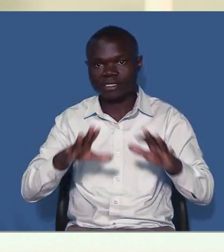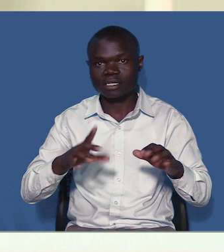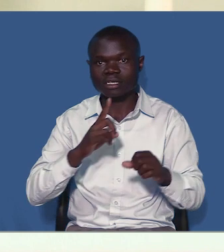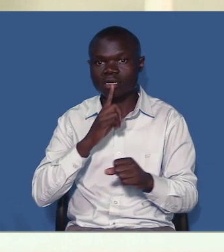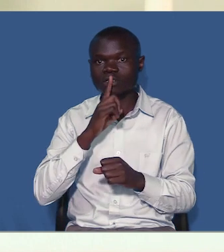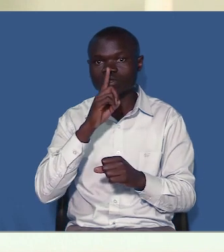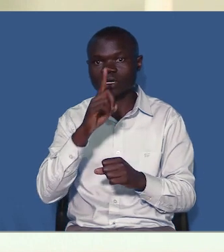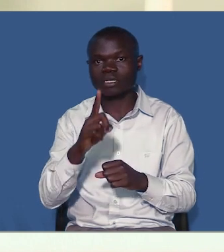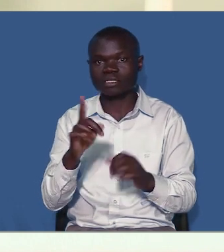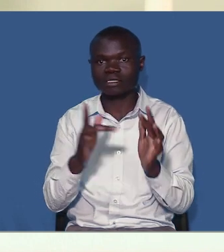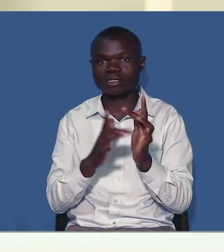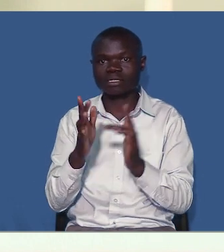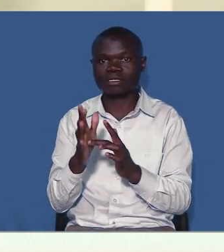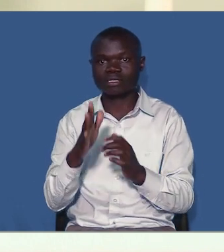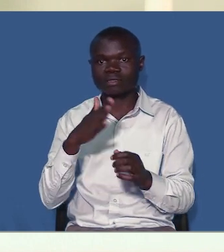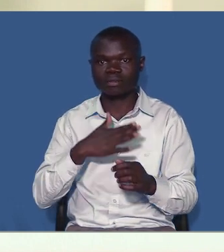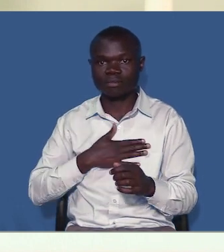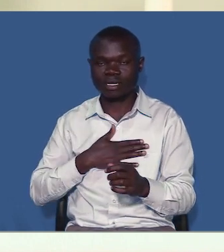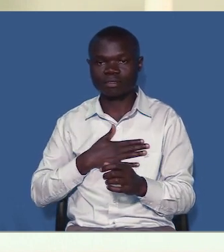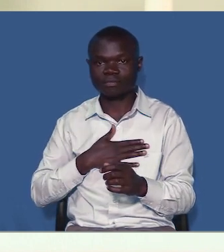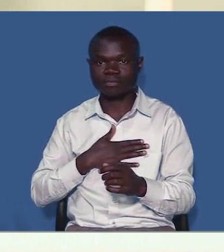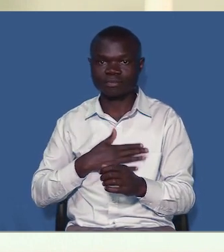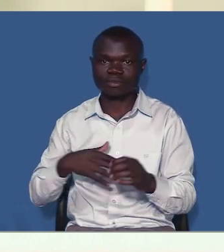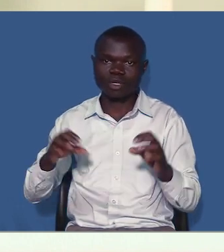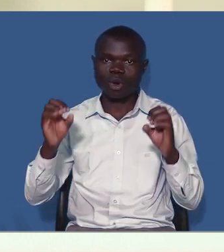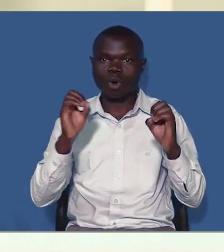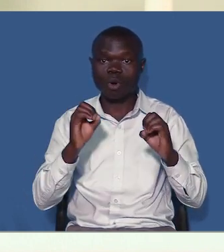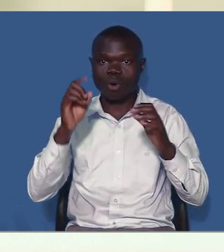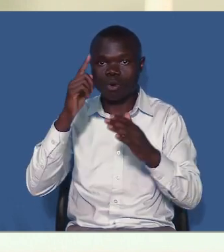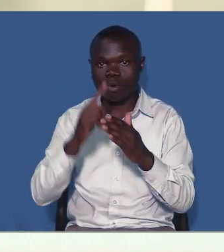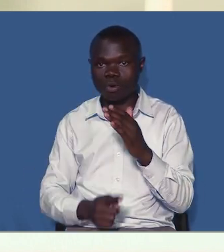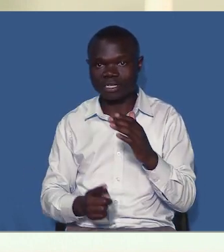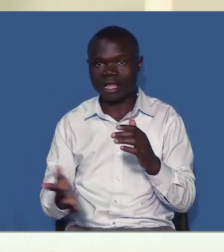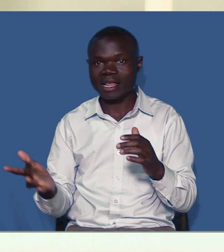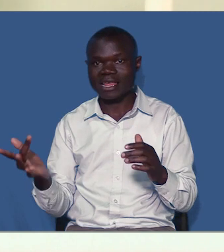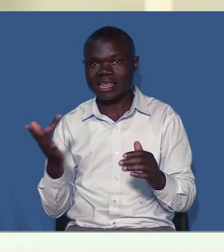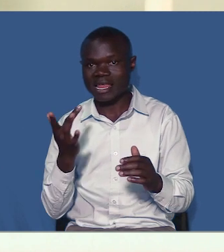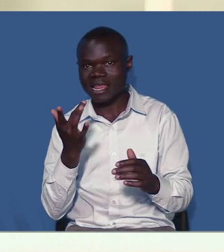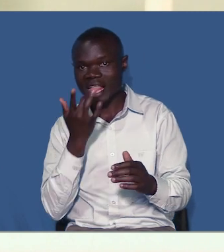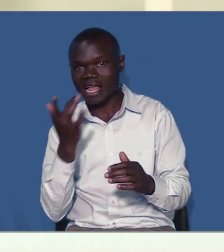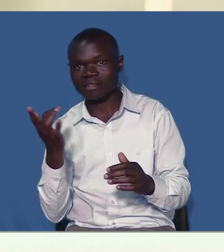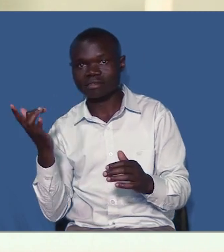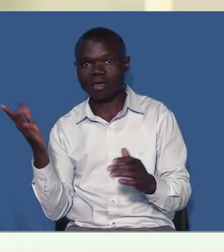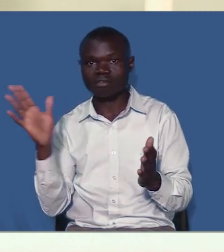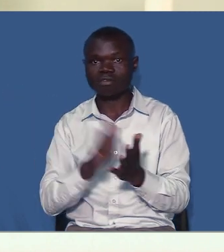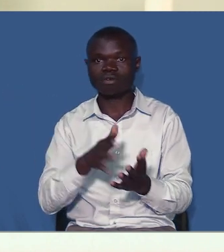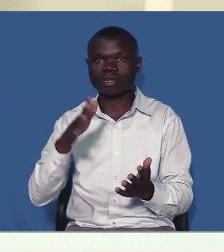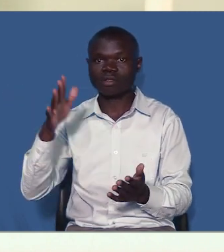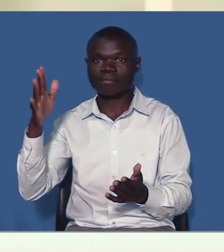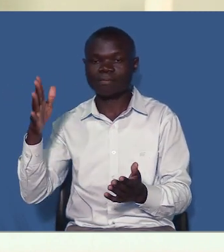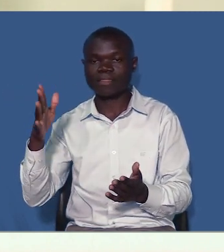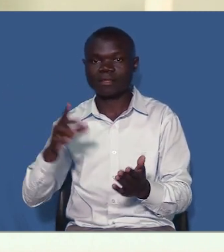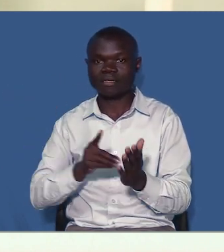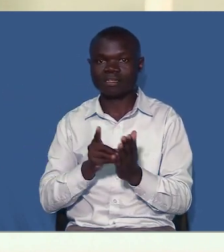assurance, Jesus is mine. Oh, what a foretaste of glory divine,